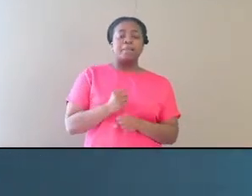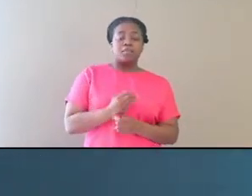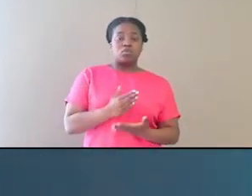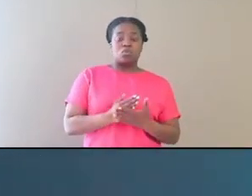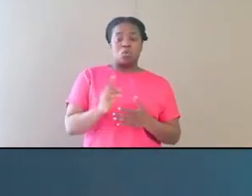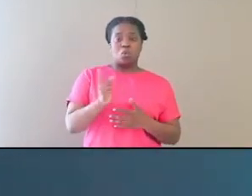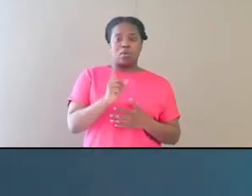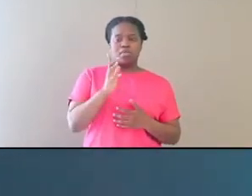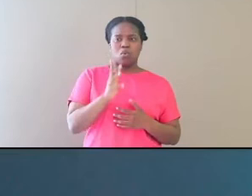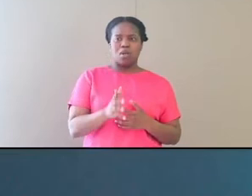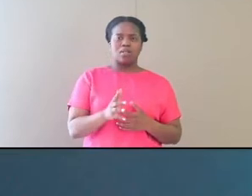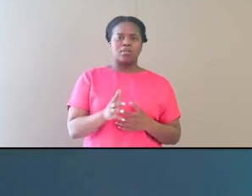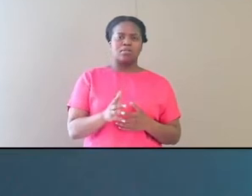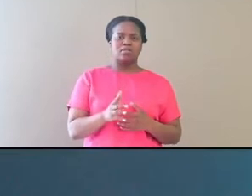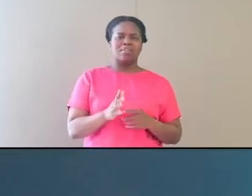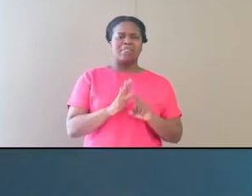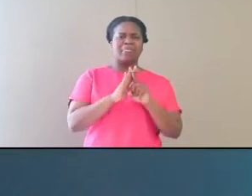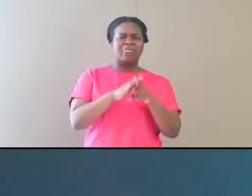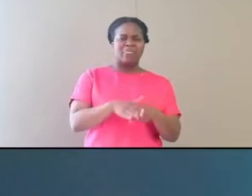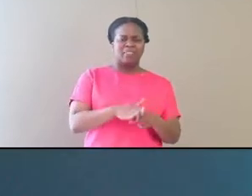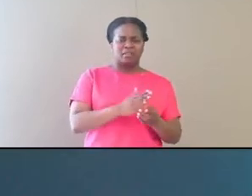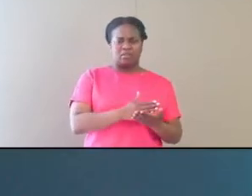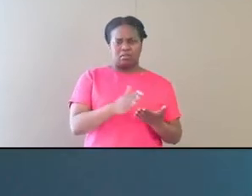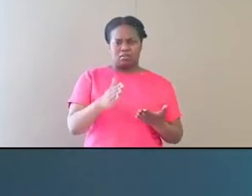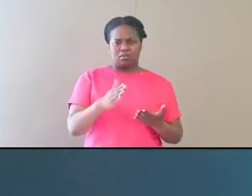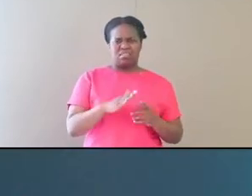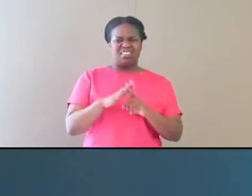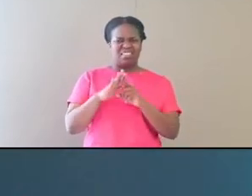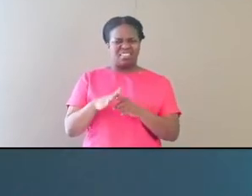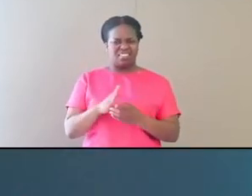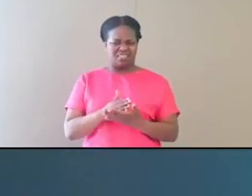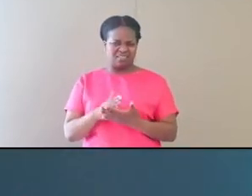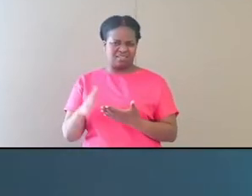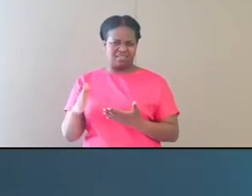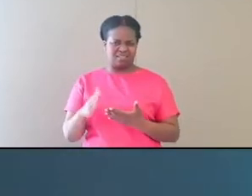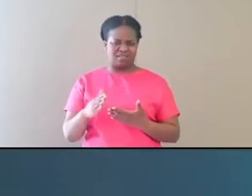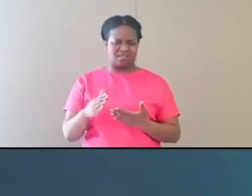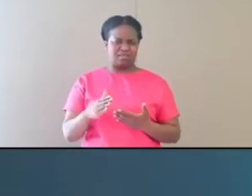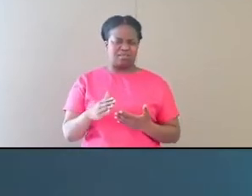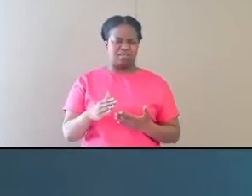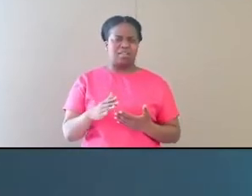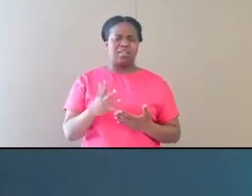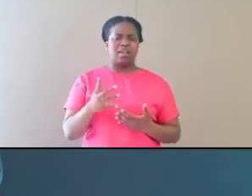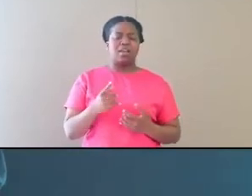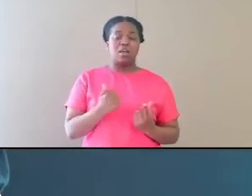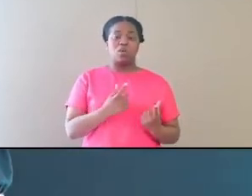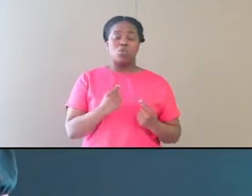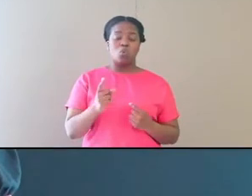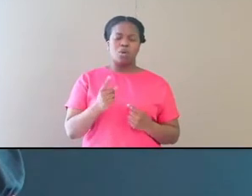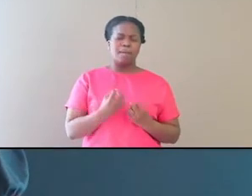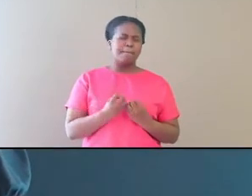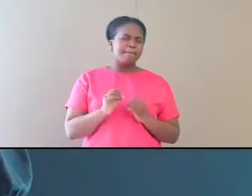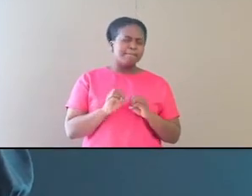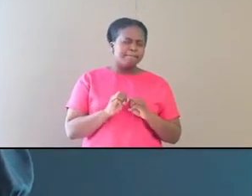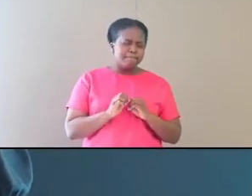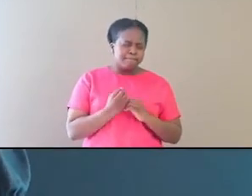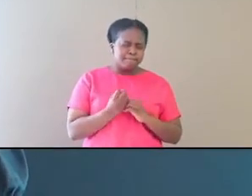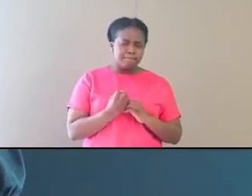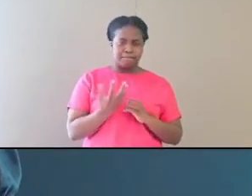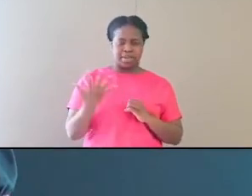would do away with all these discriminatory features of the state maintenance grant and that they would reach millions more children.